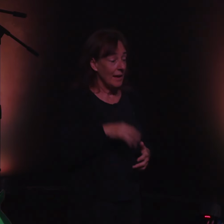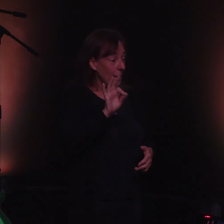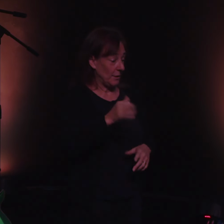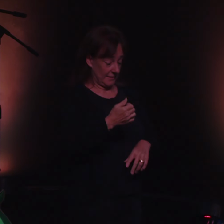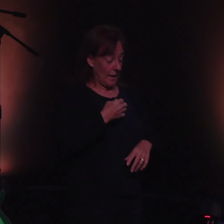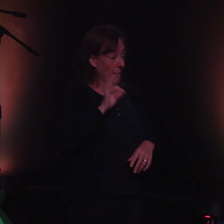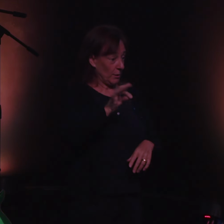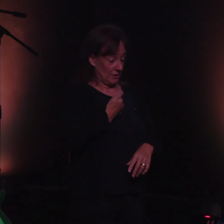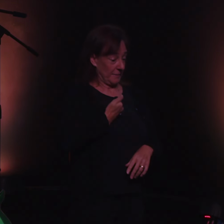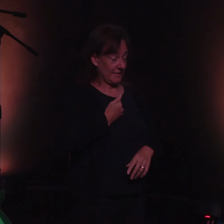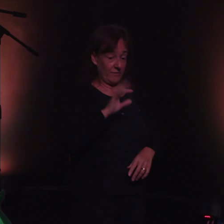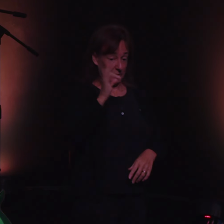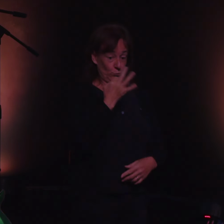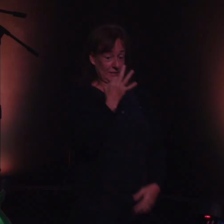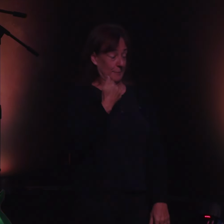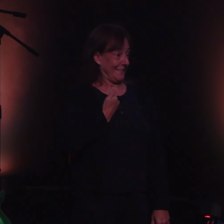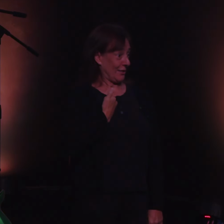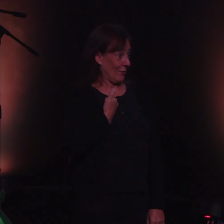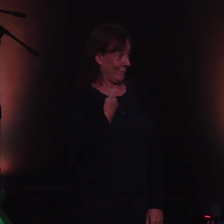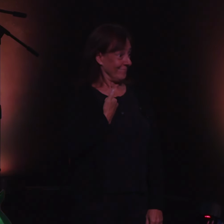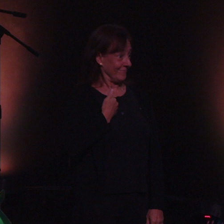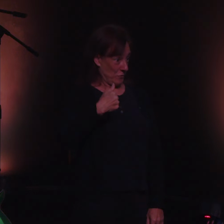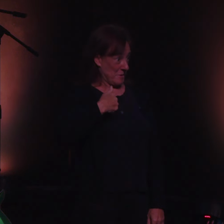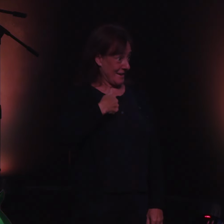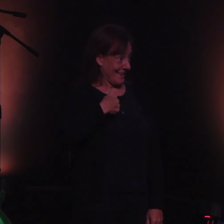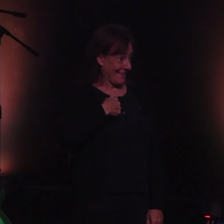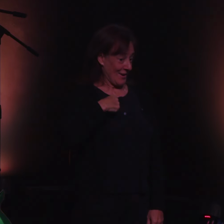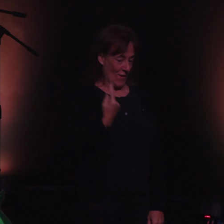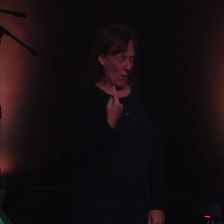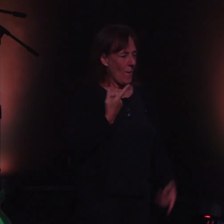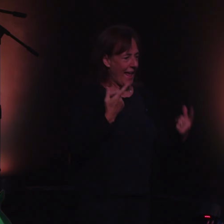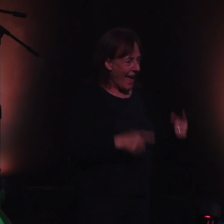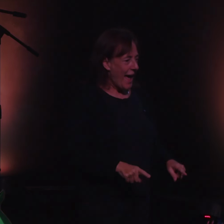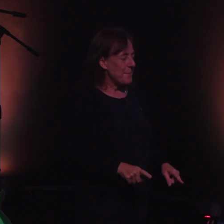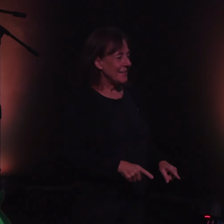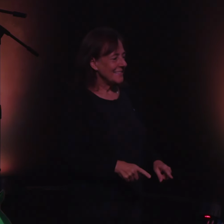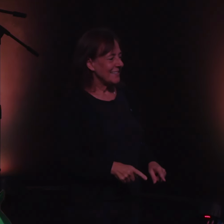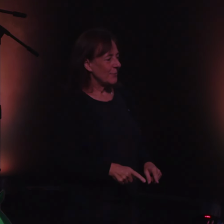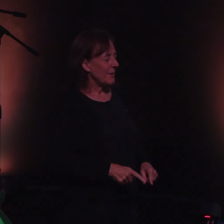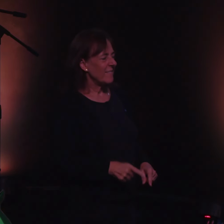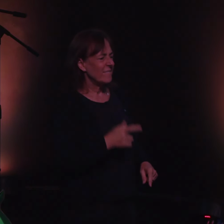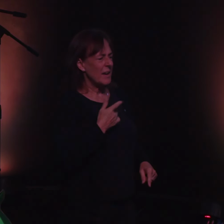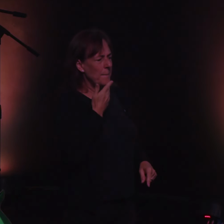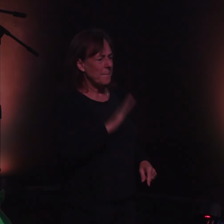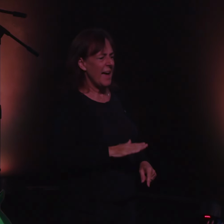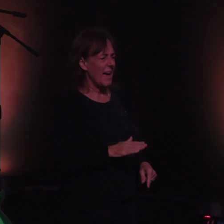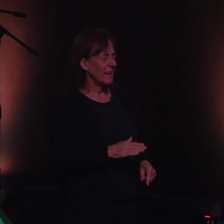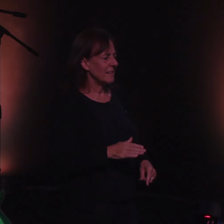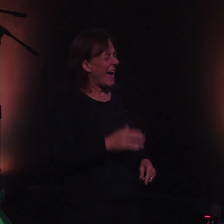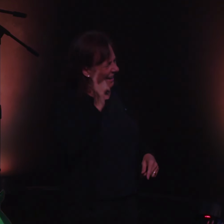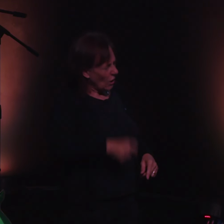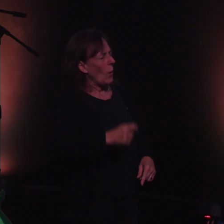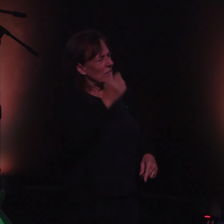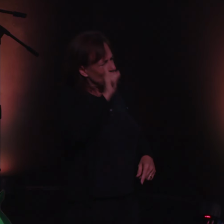stuff to me. If it hits you too, that's on you. This is just for me and me alone. And what happens is we just kind of feel bad about ourselves. We know we